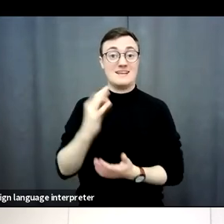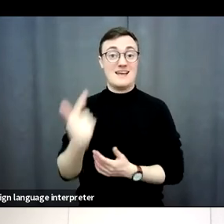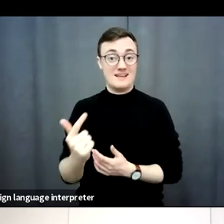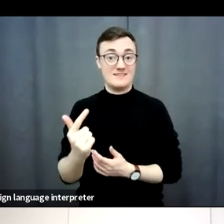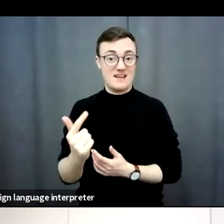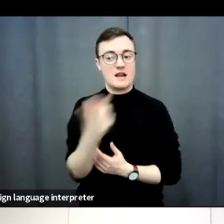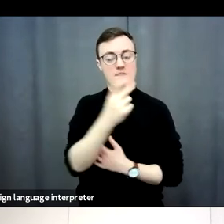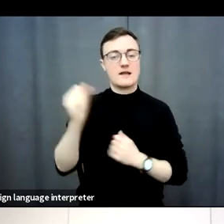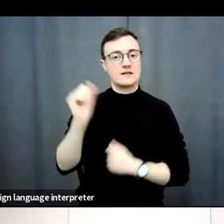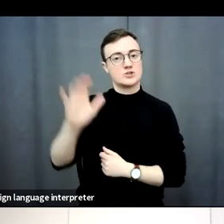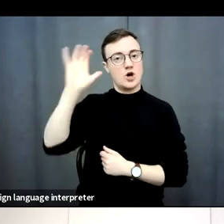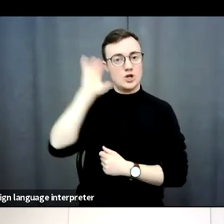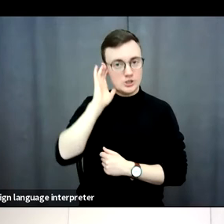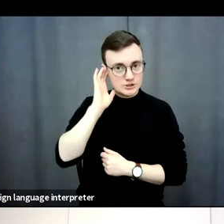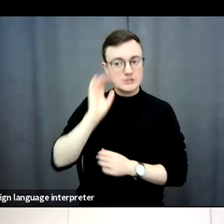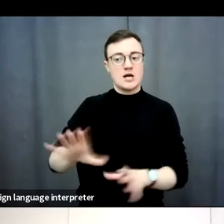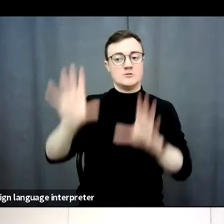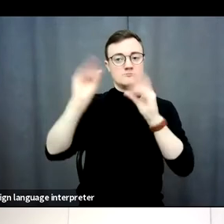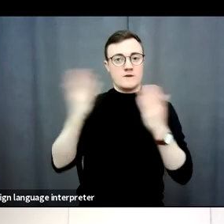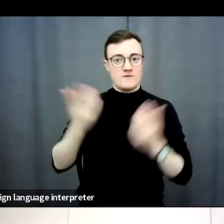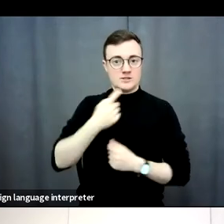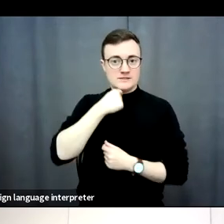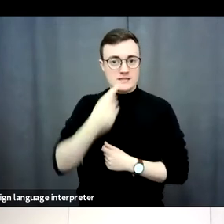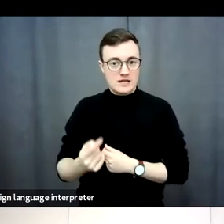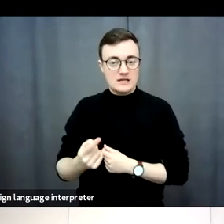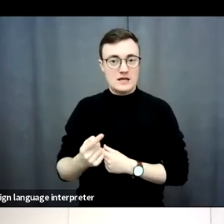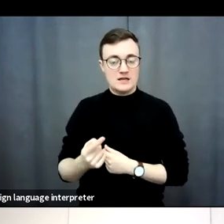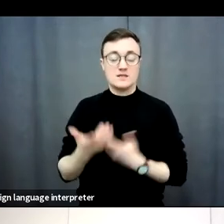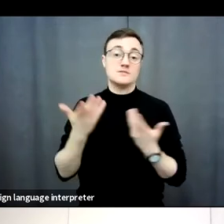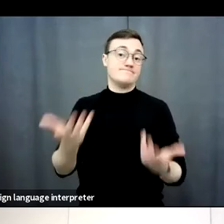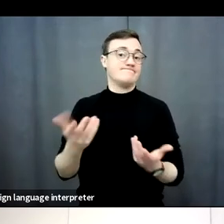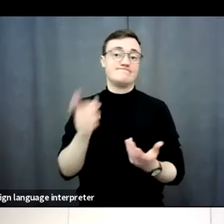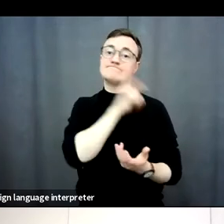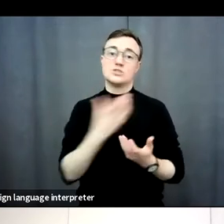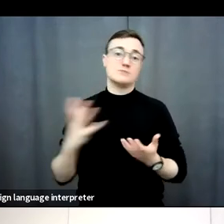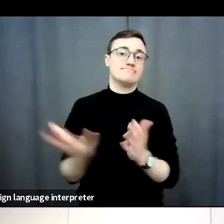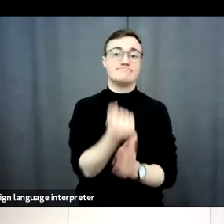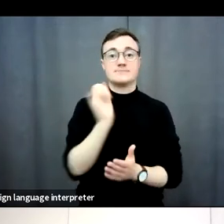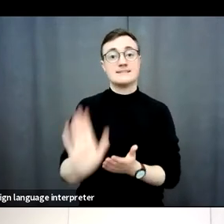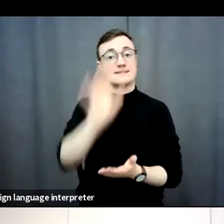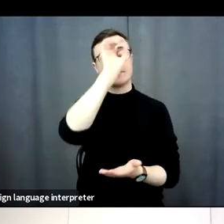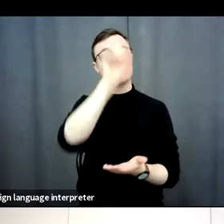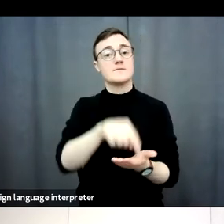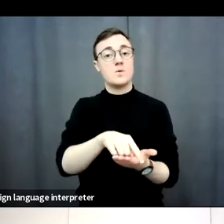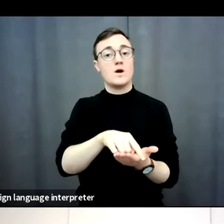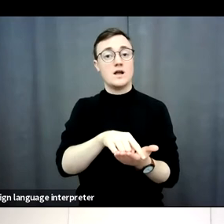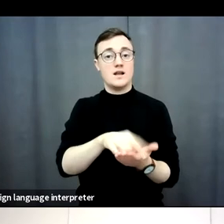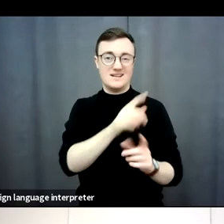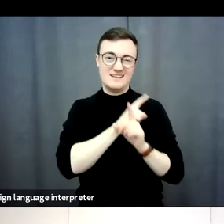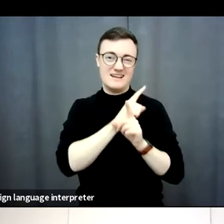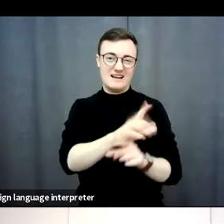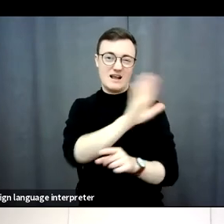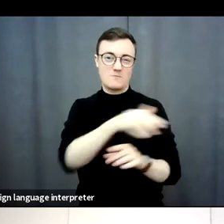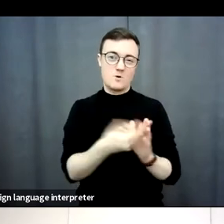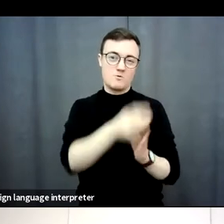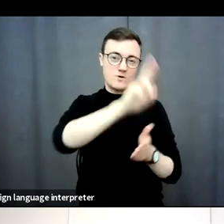to be able to have influence over their lives cannot be fulfilled, according to the CRC and